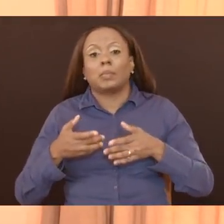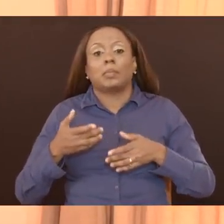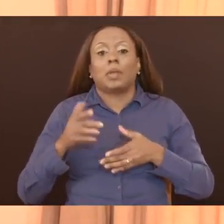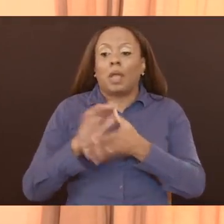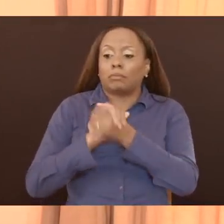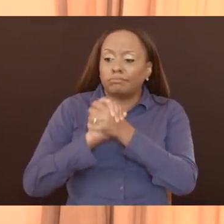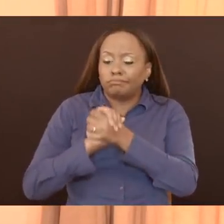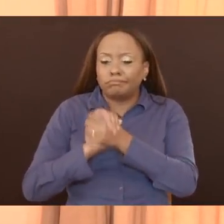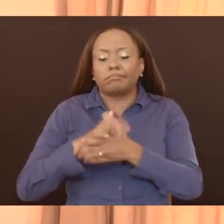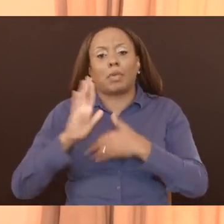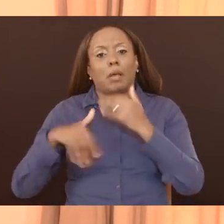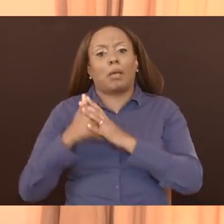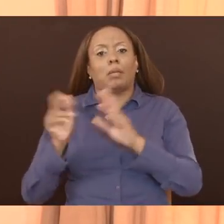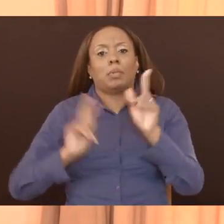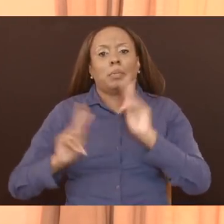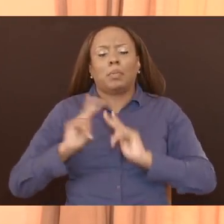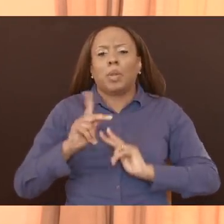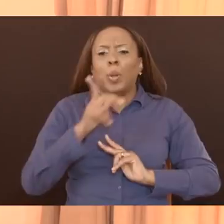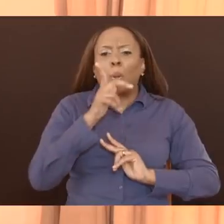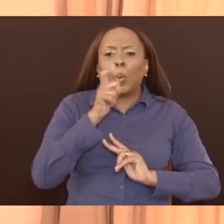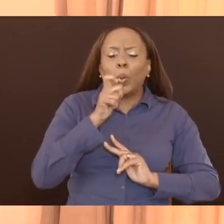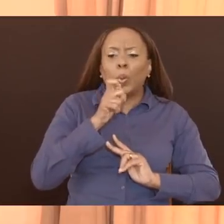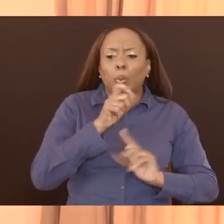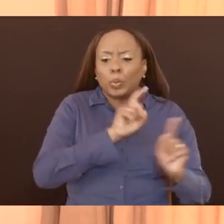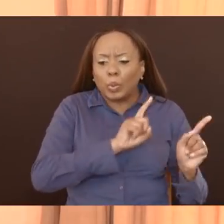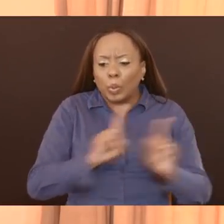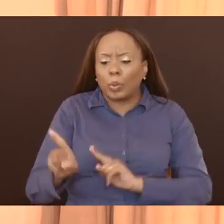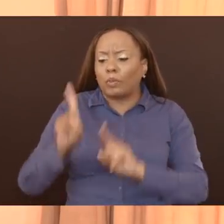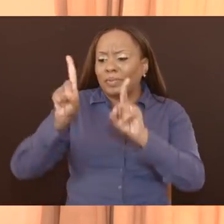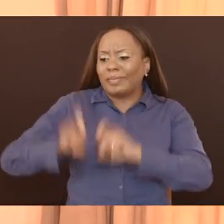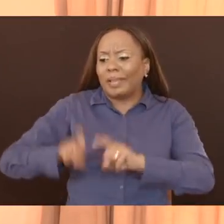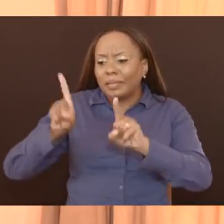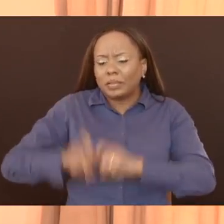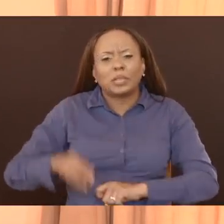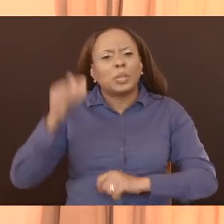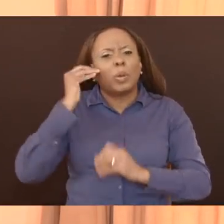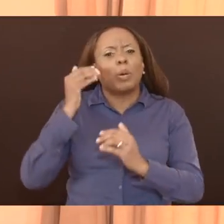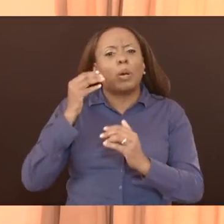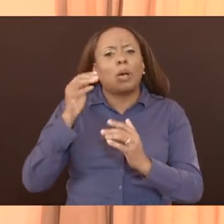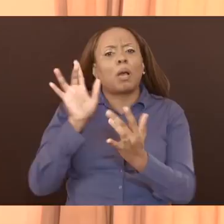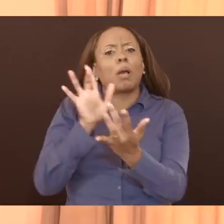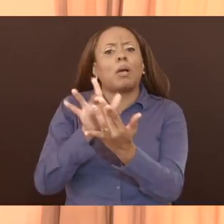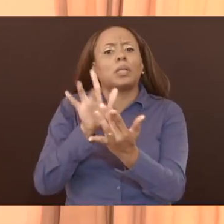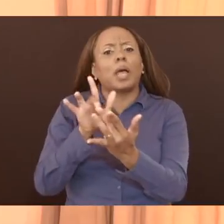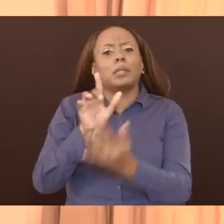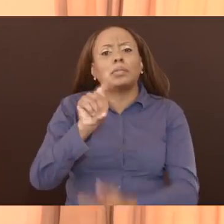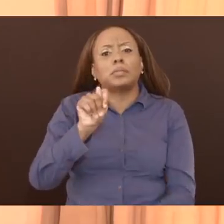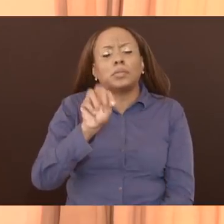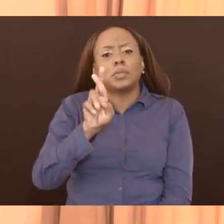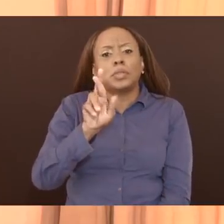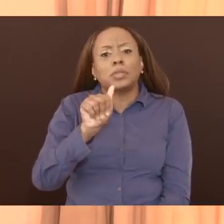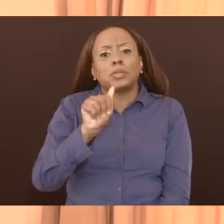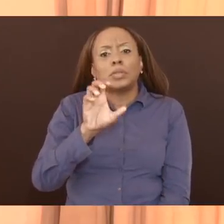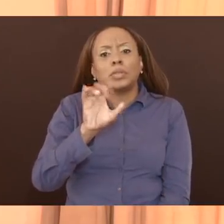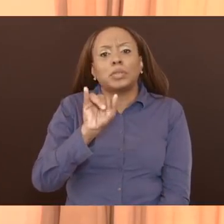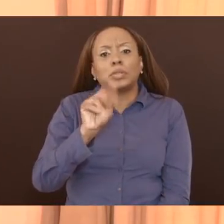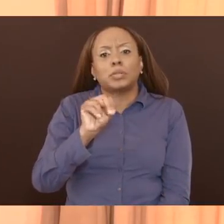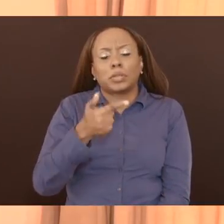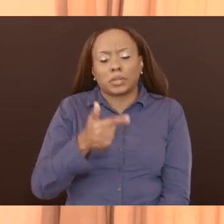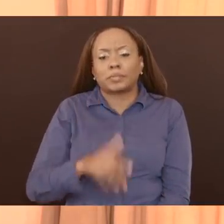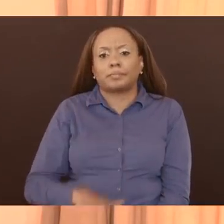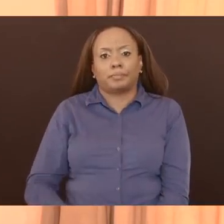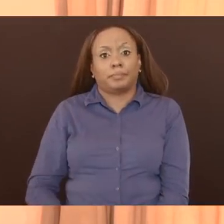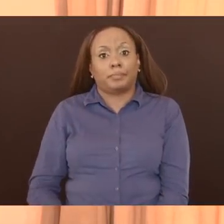doing the contact tracing, because as you can imagine, this will become increasingly difficult as these numbers increase, or as if we have